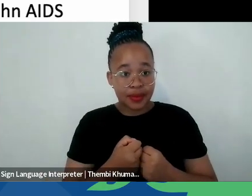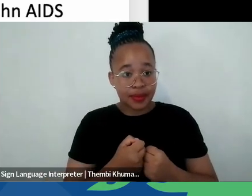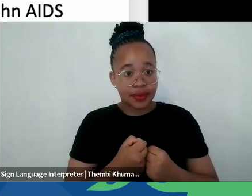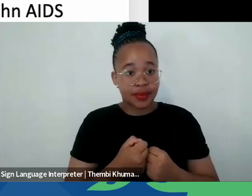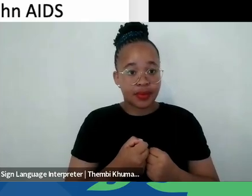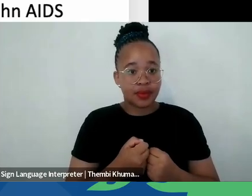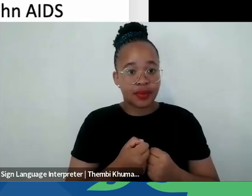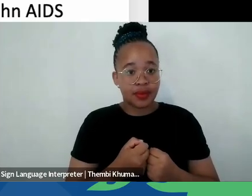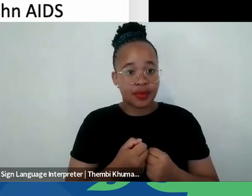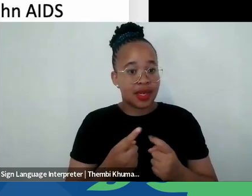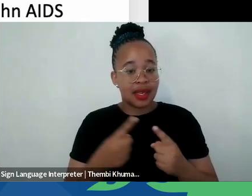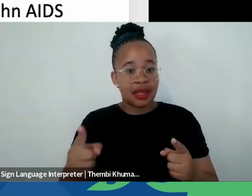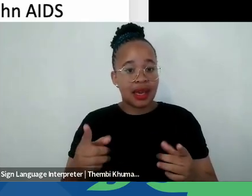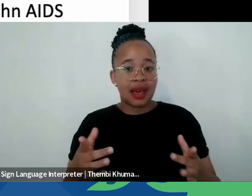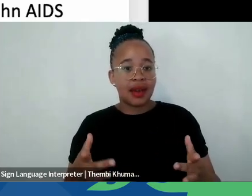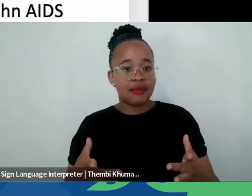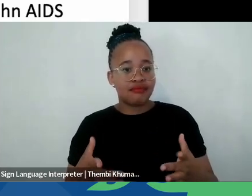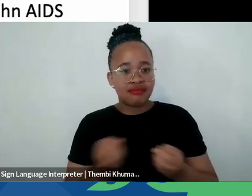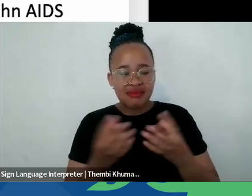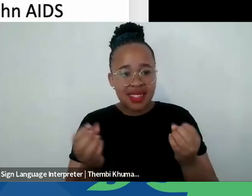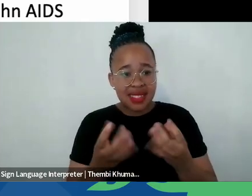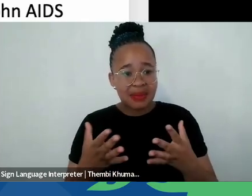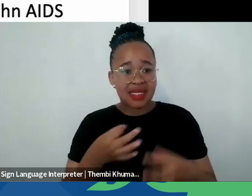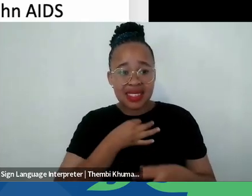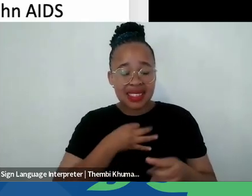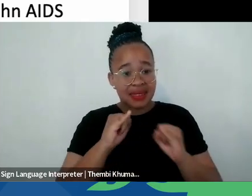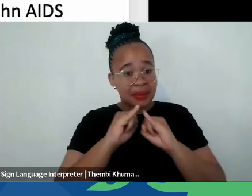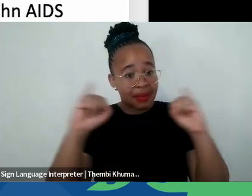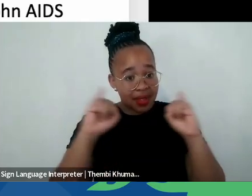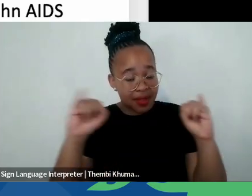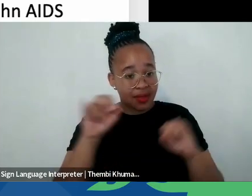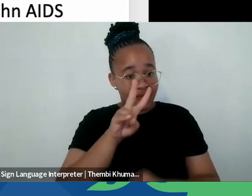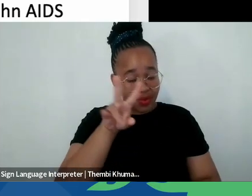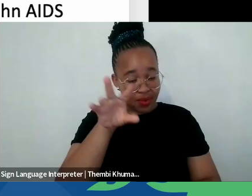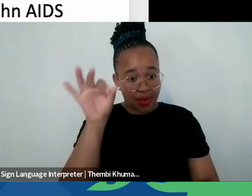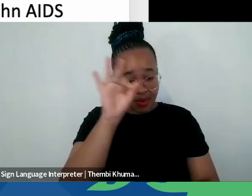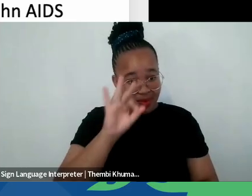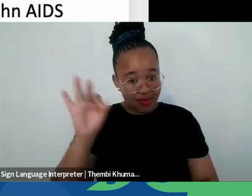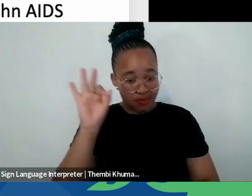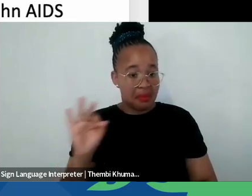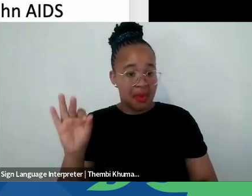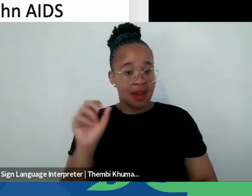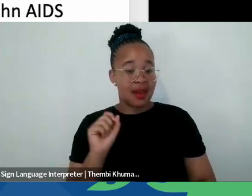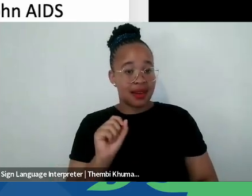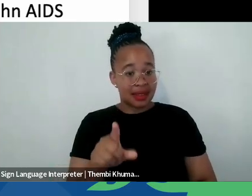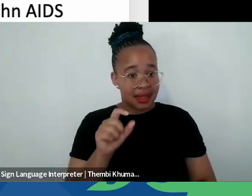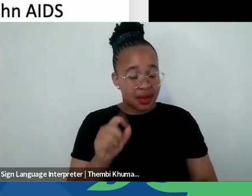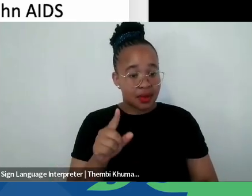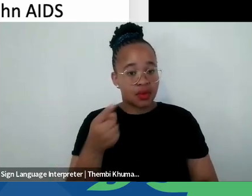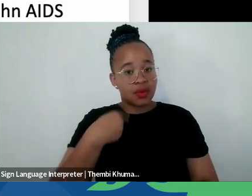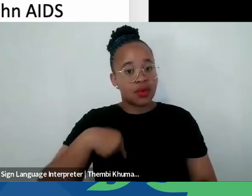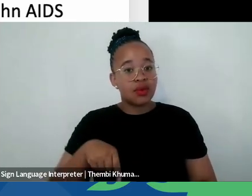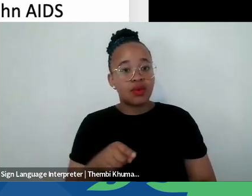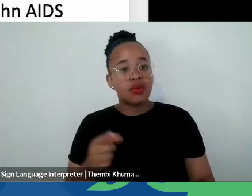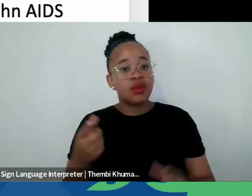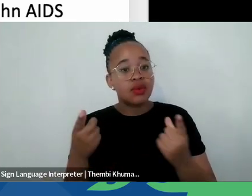retention was very bad, in about 42%. And for that reason, we then applied to Elton